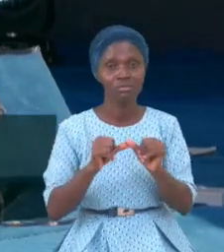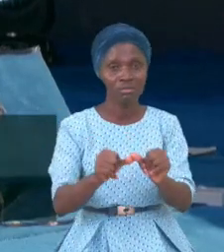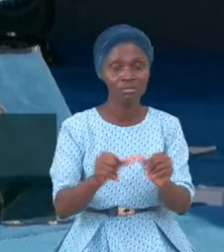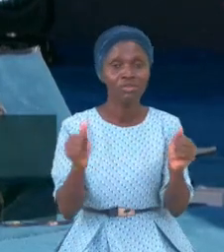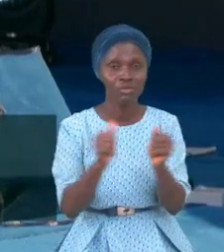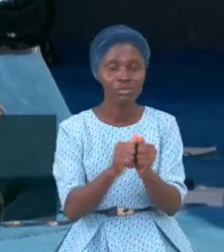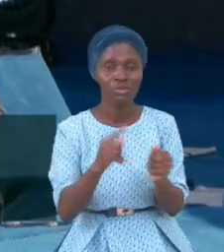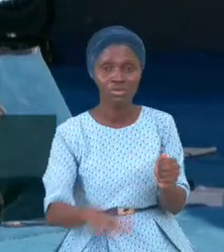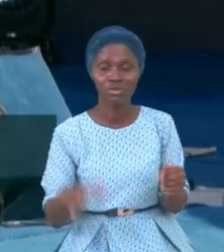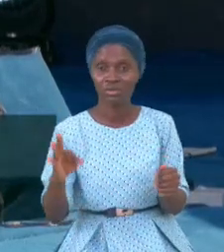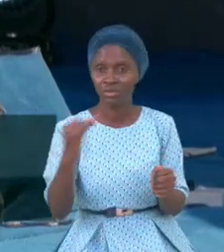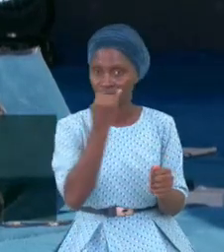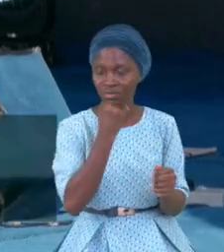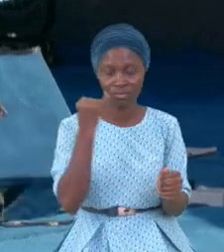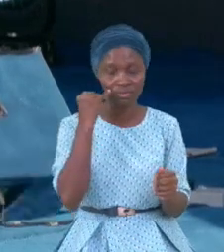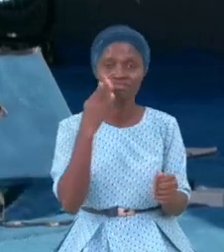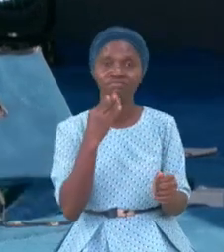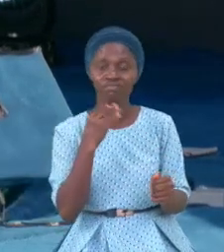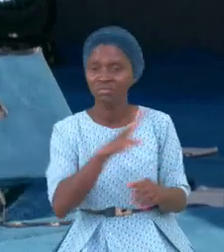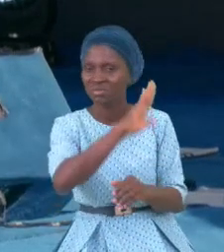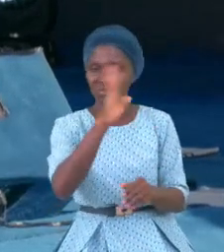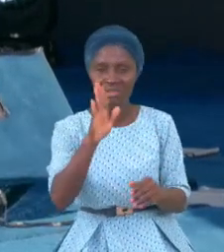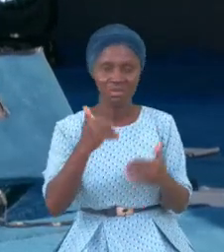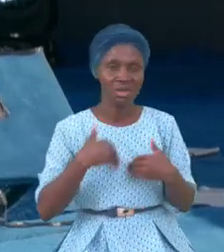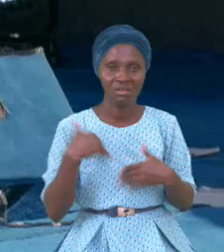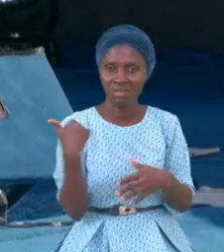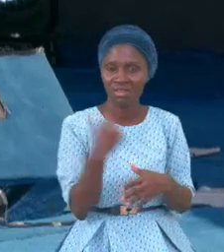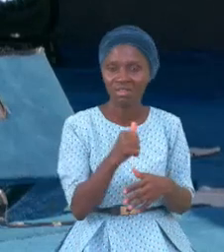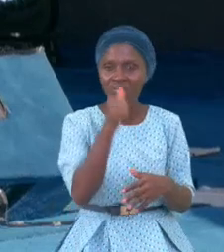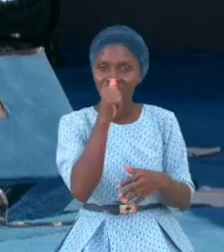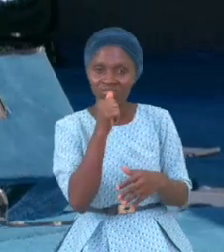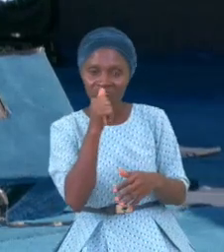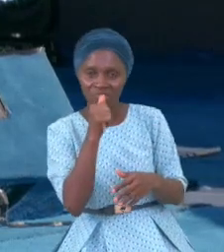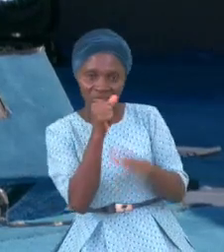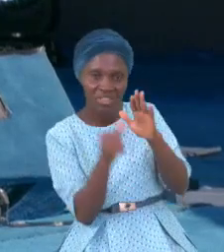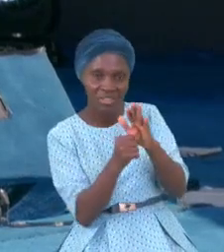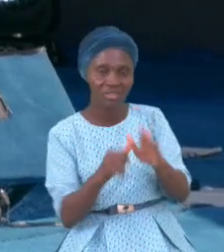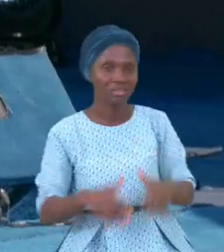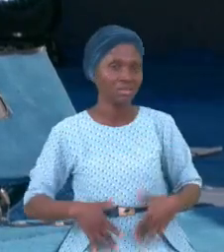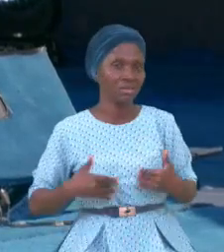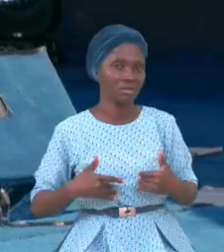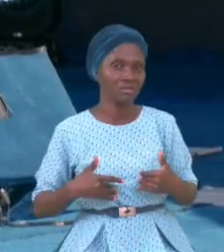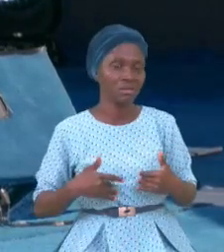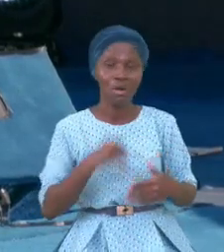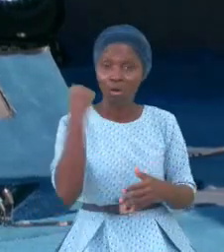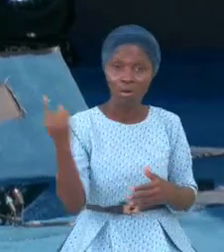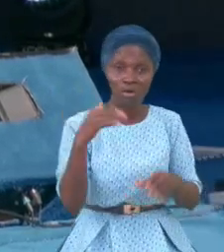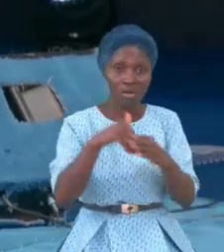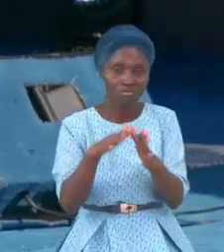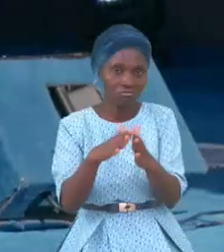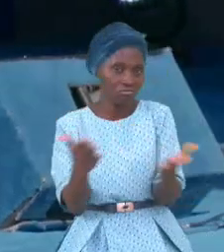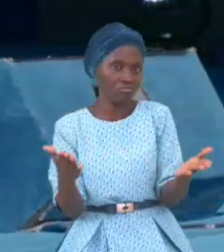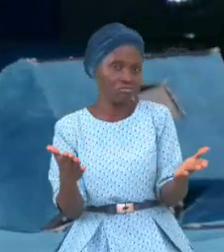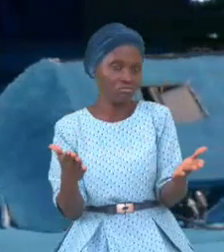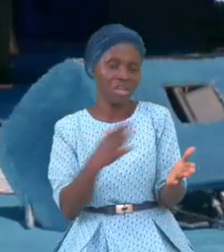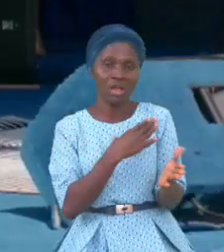private, hidden life, always in the open, always transparent. There was